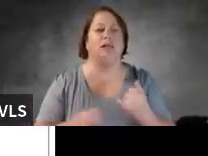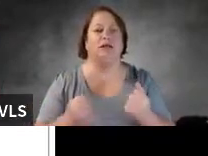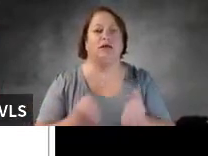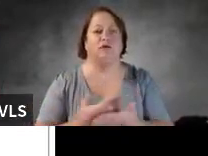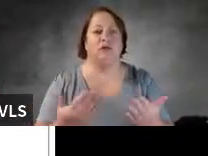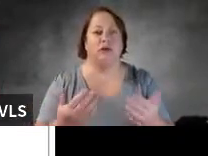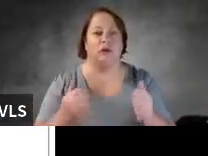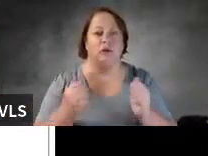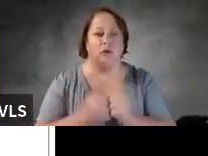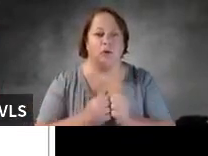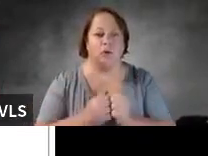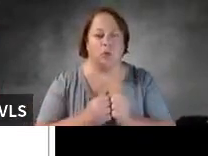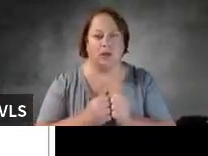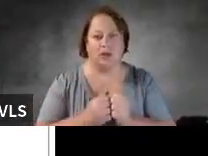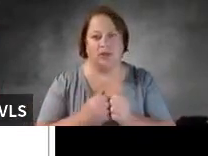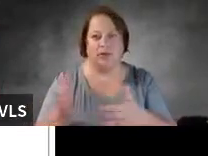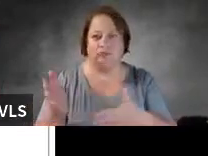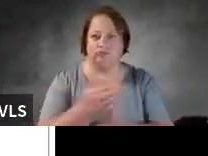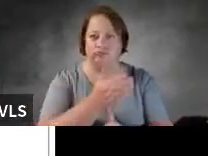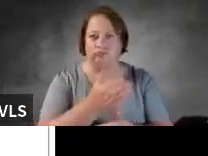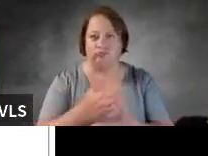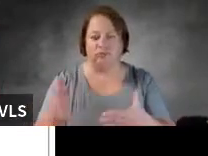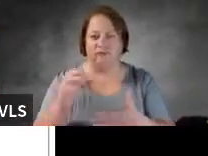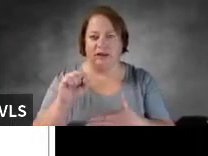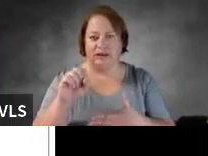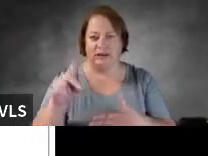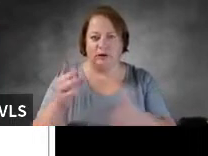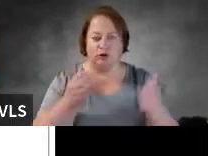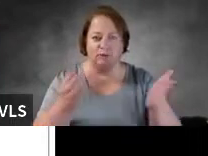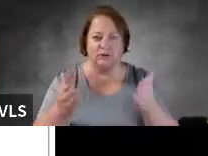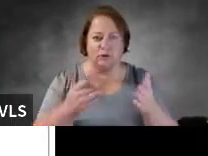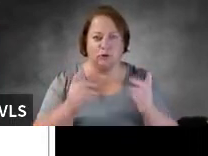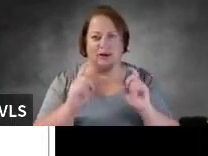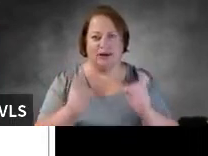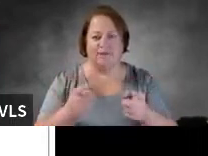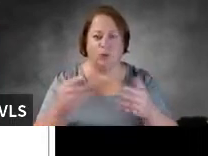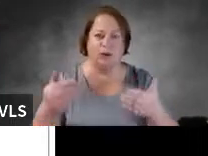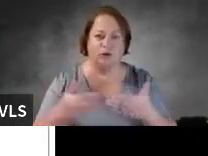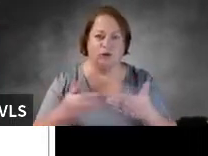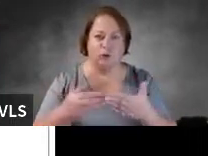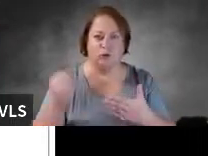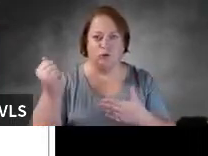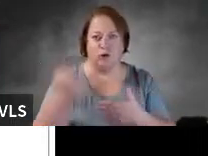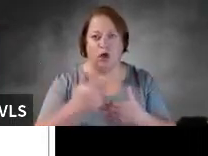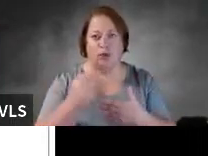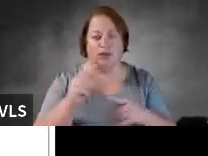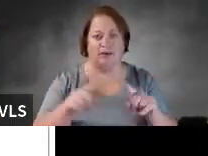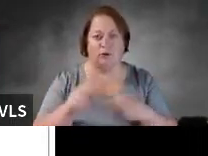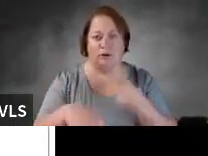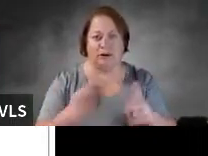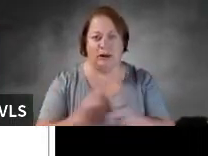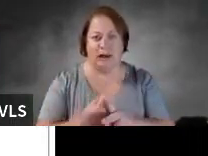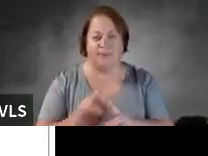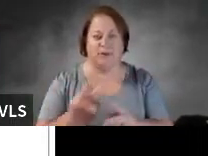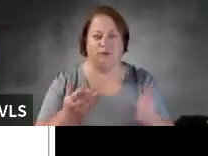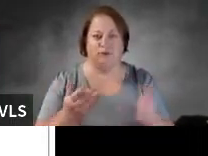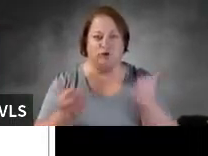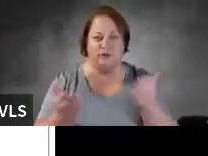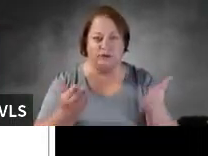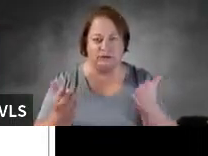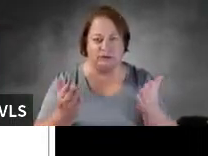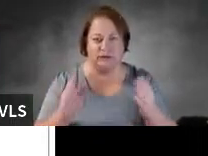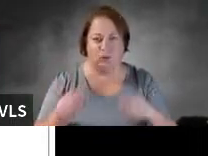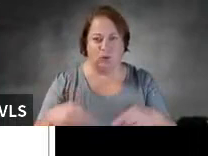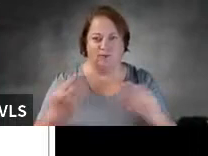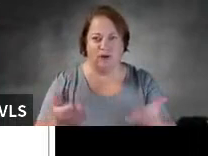with the scope of and SSD services. So we're going to give everybody just kind of an introduction of all the different types of services that